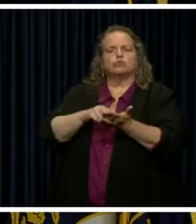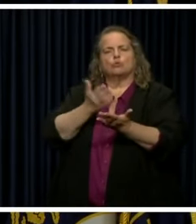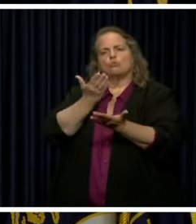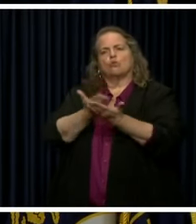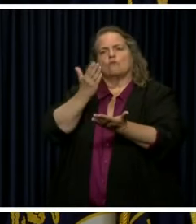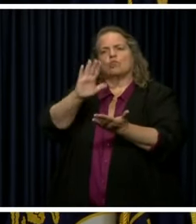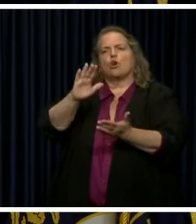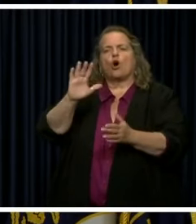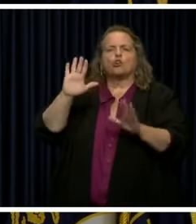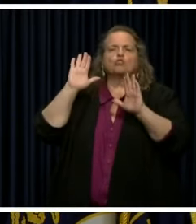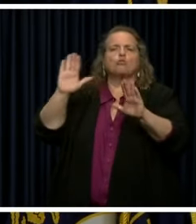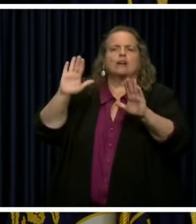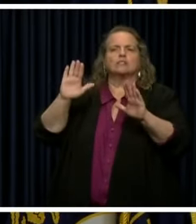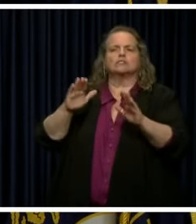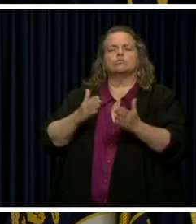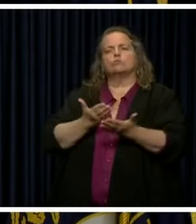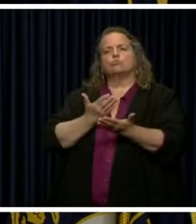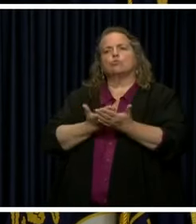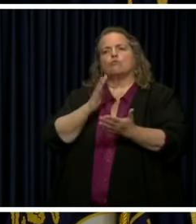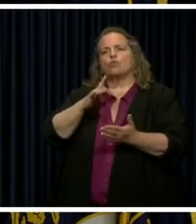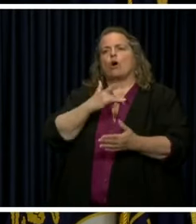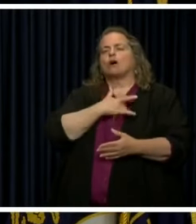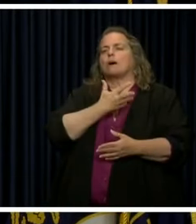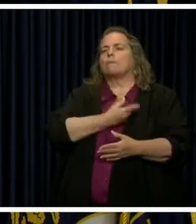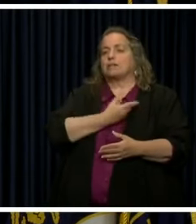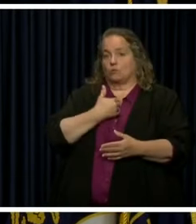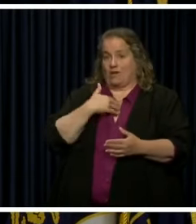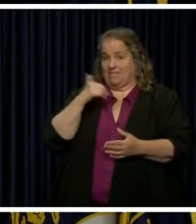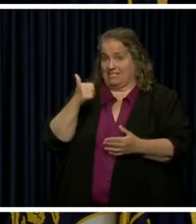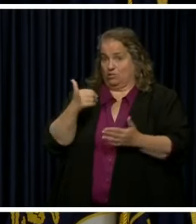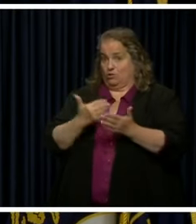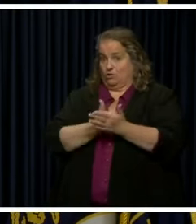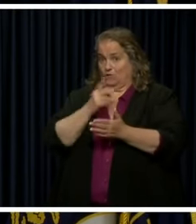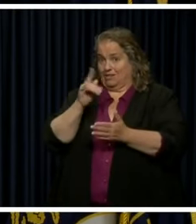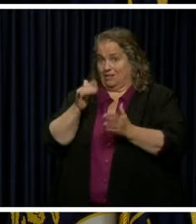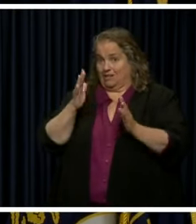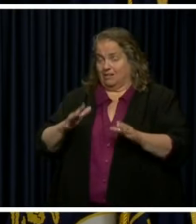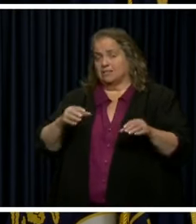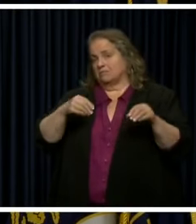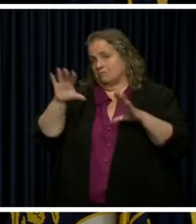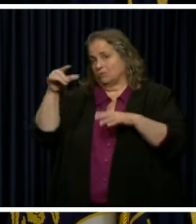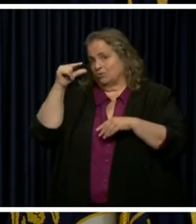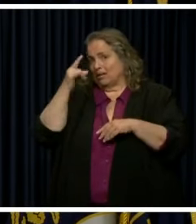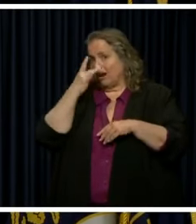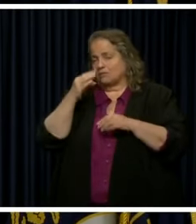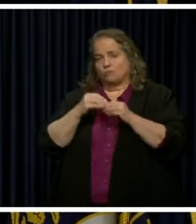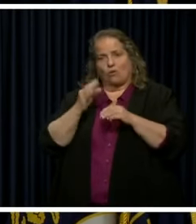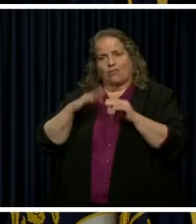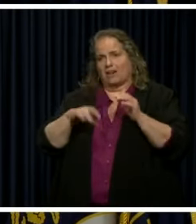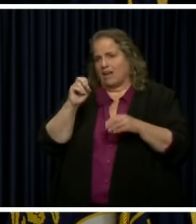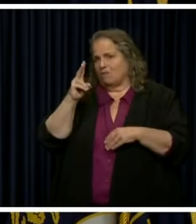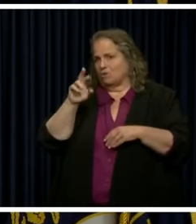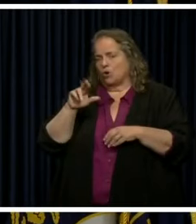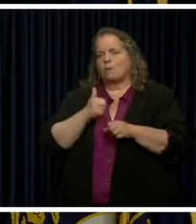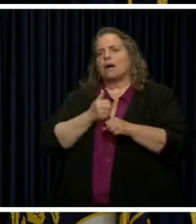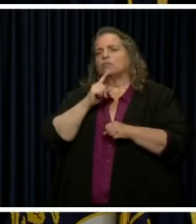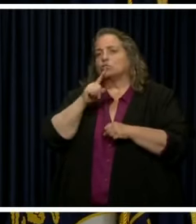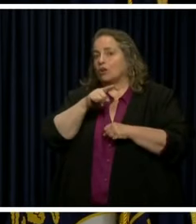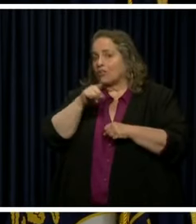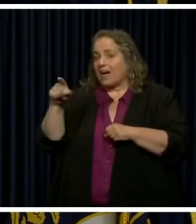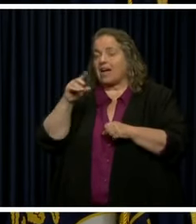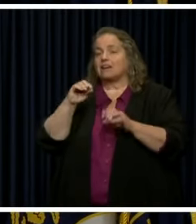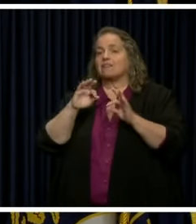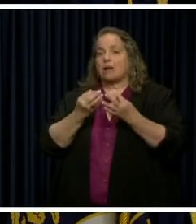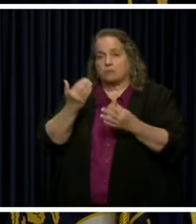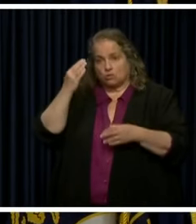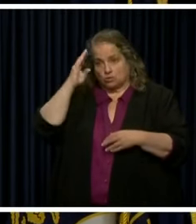proved our compassion. Remember, we have 10 new Kentuckians we lost tonight, so more green lights than ever. Make sure they and their families